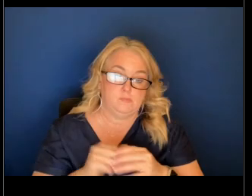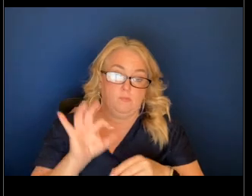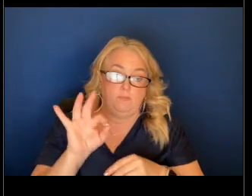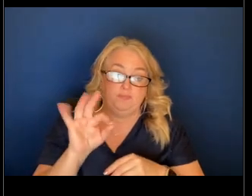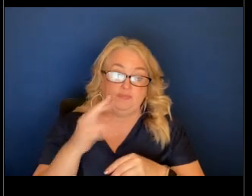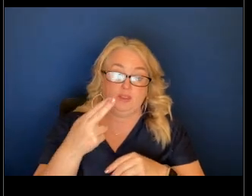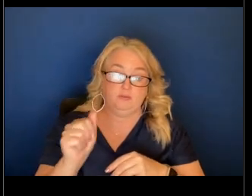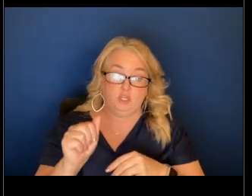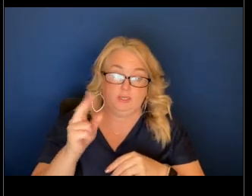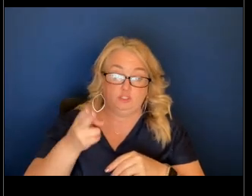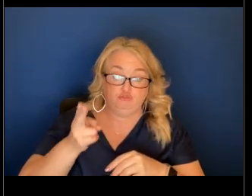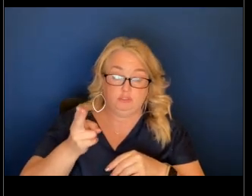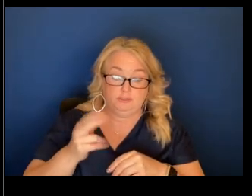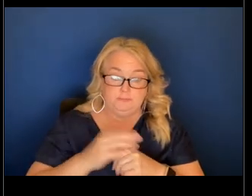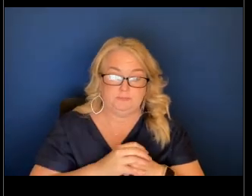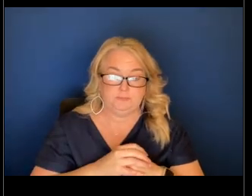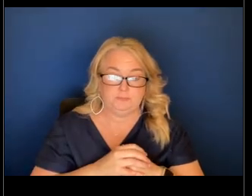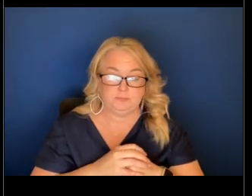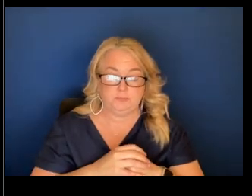FHA history.